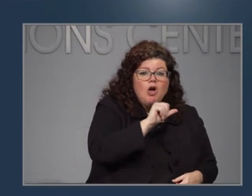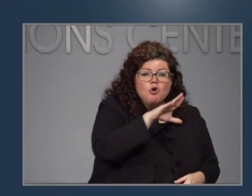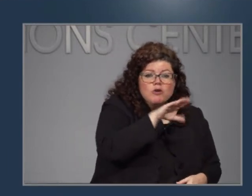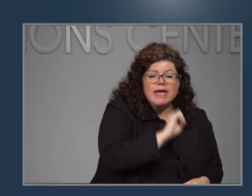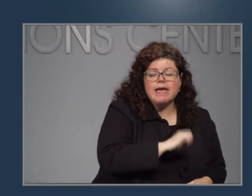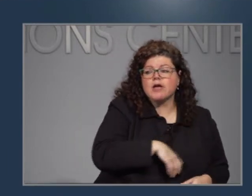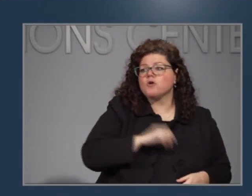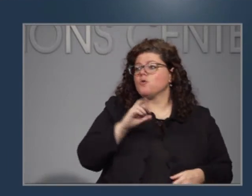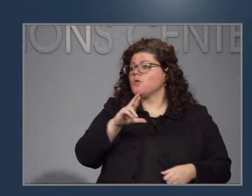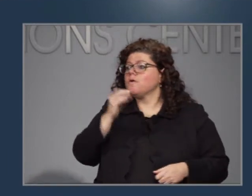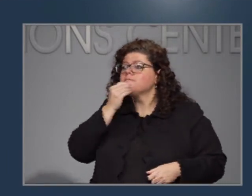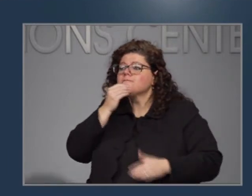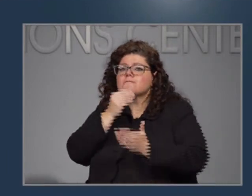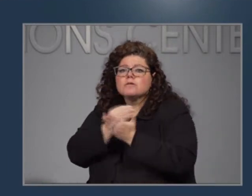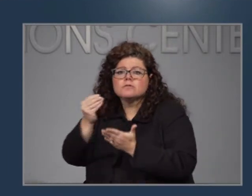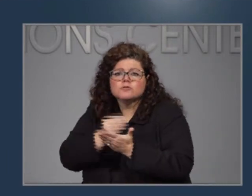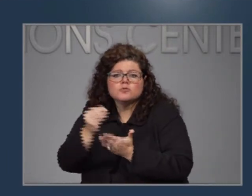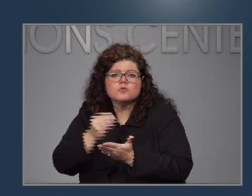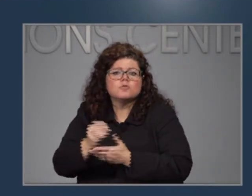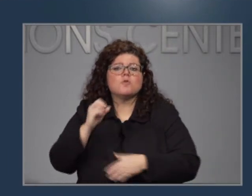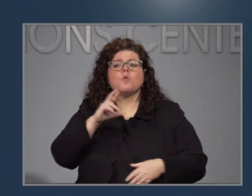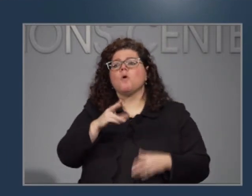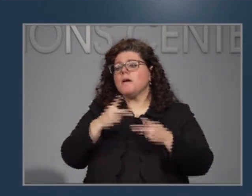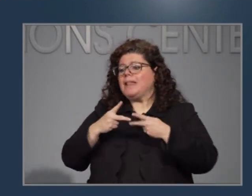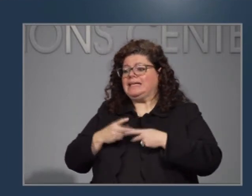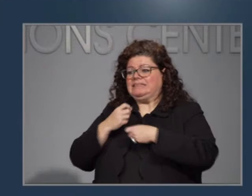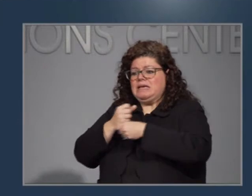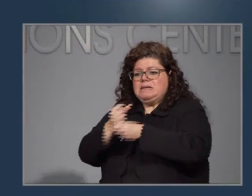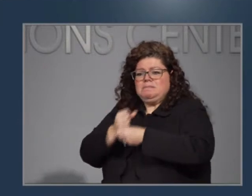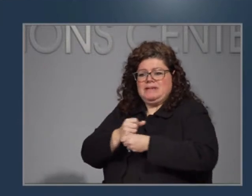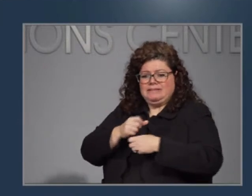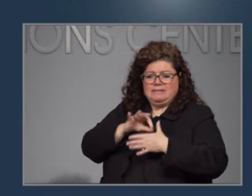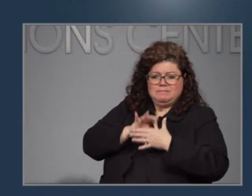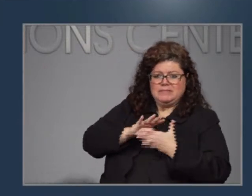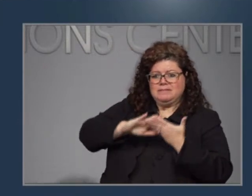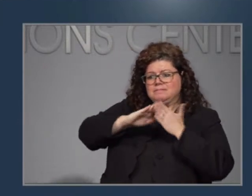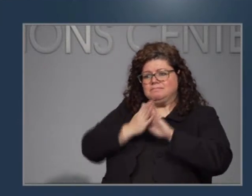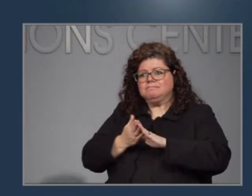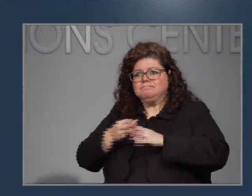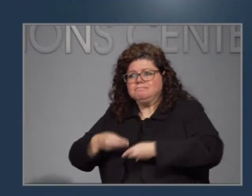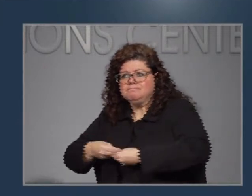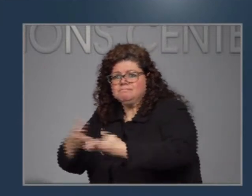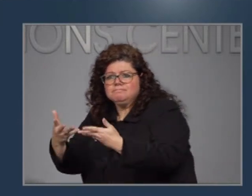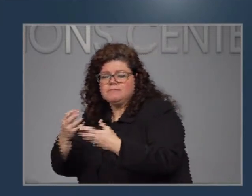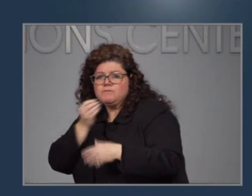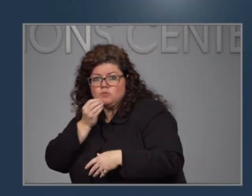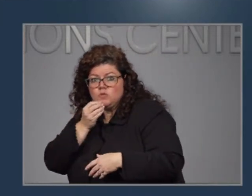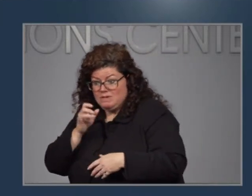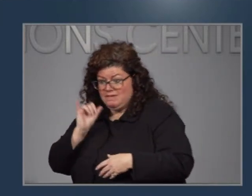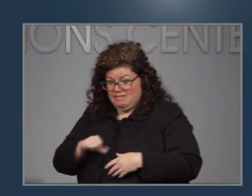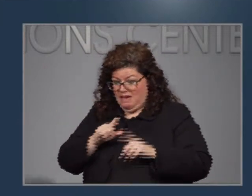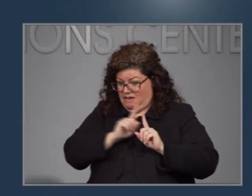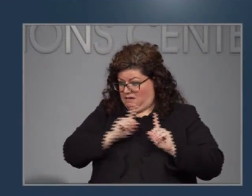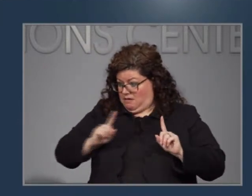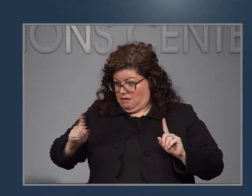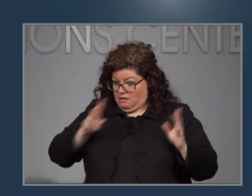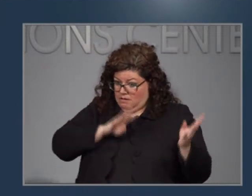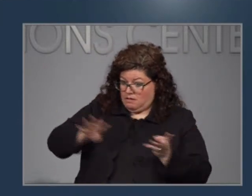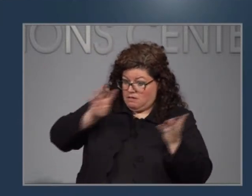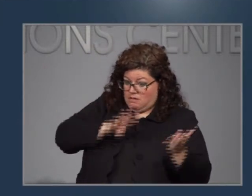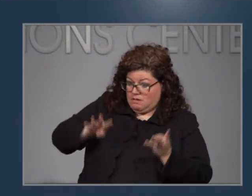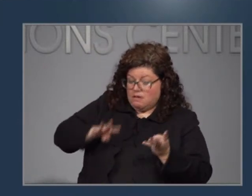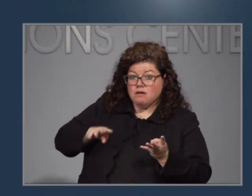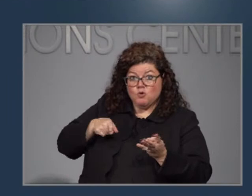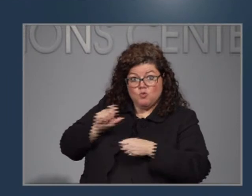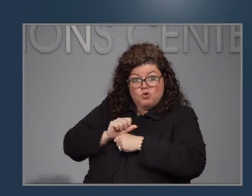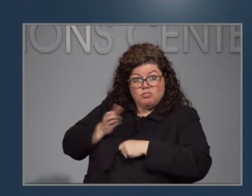a food processing facility, get tested. Third thing we can all do, answer the call. The local health department staff